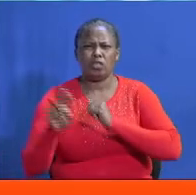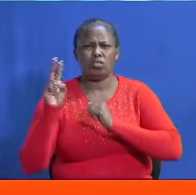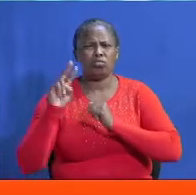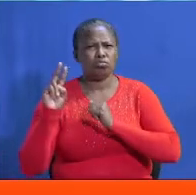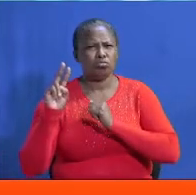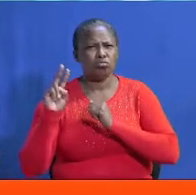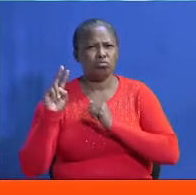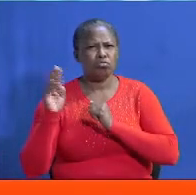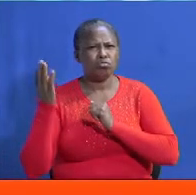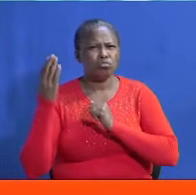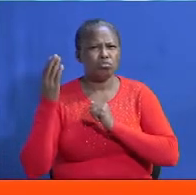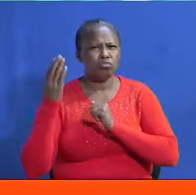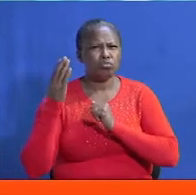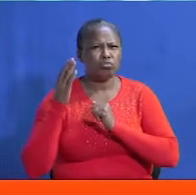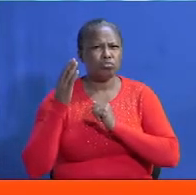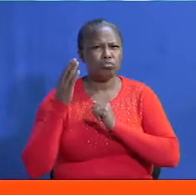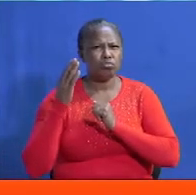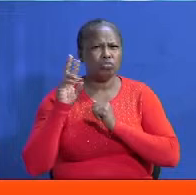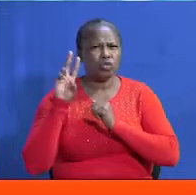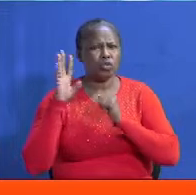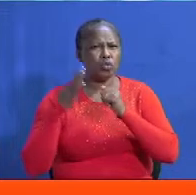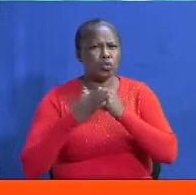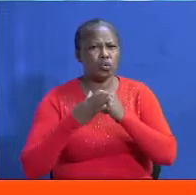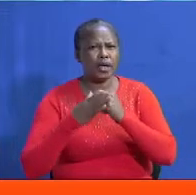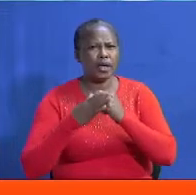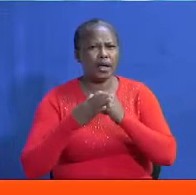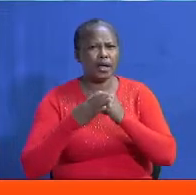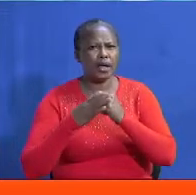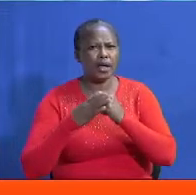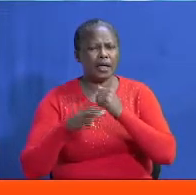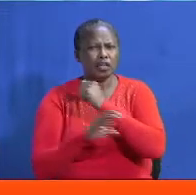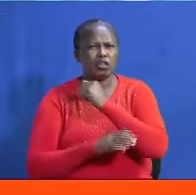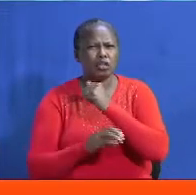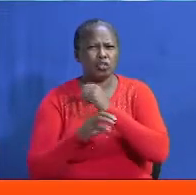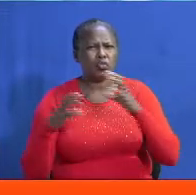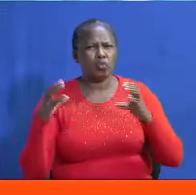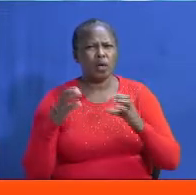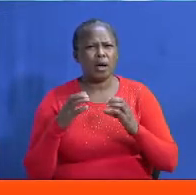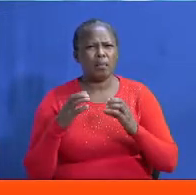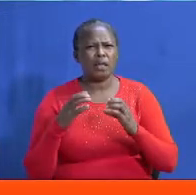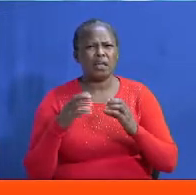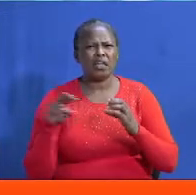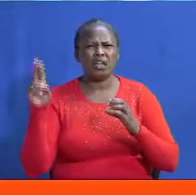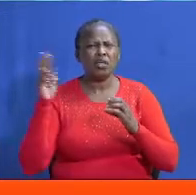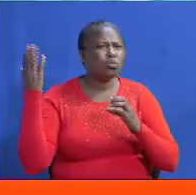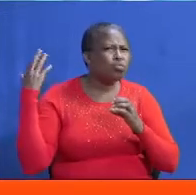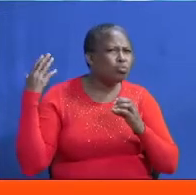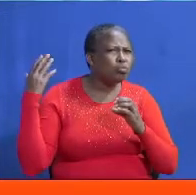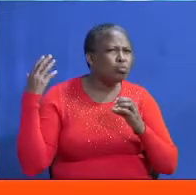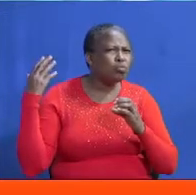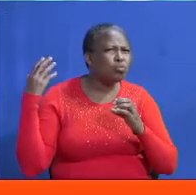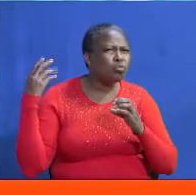it has been used for voting in 29 counties in the United States. So the company has used it. It uses